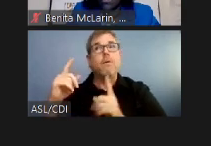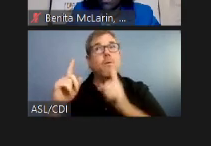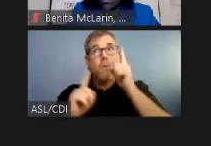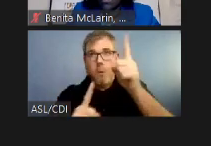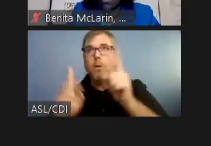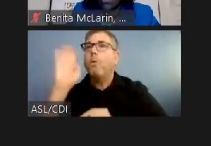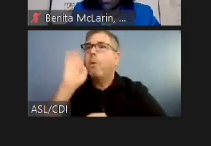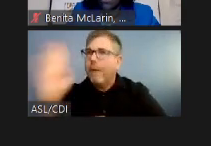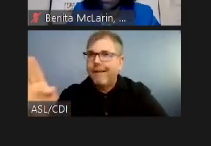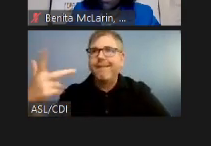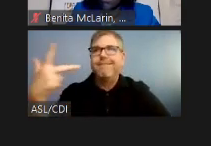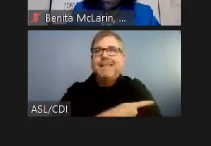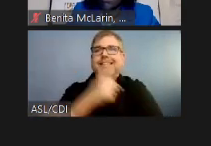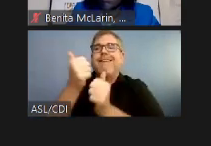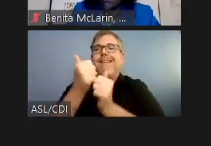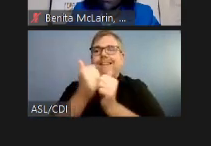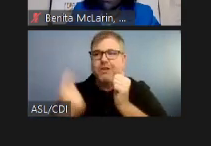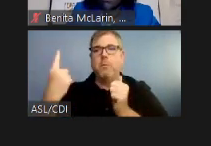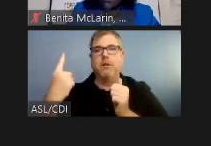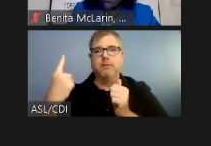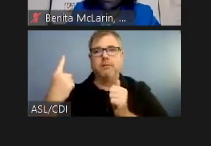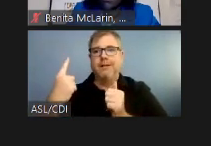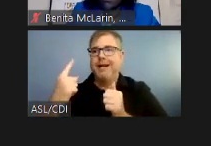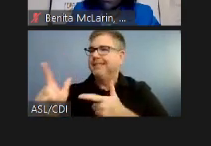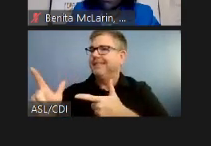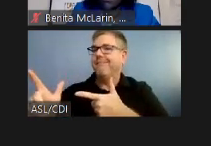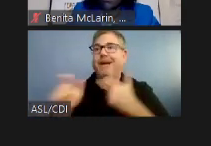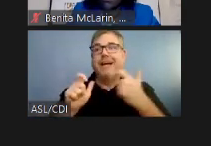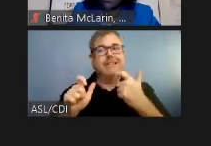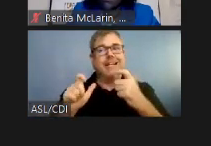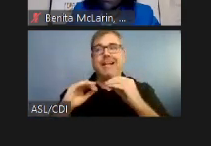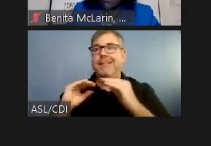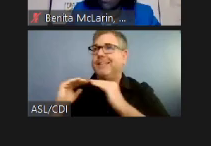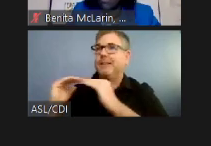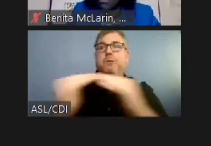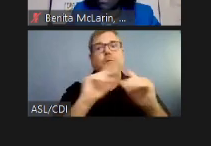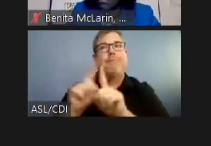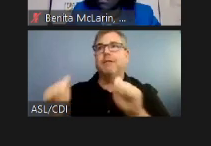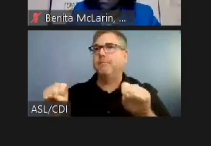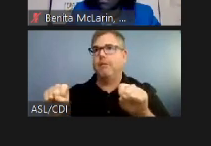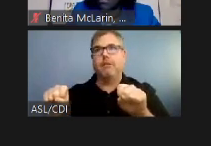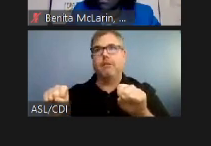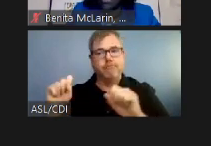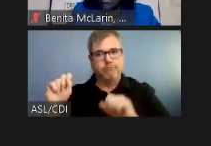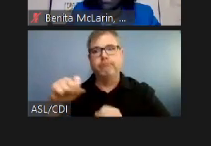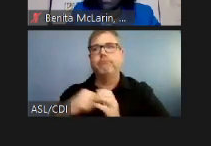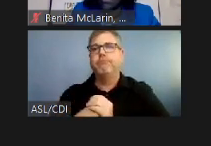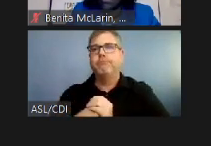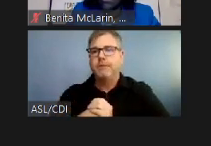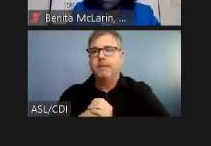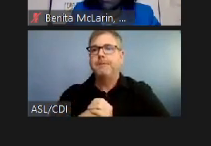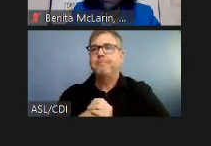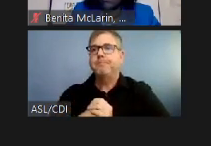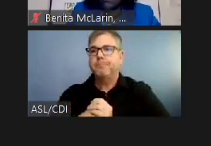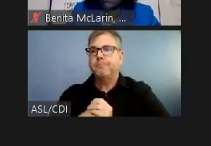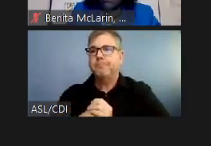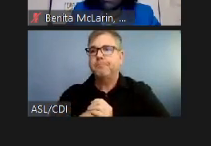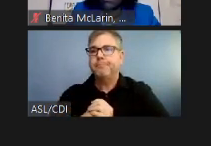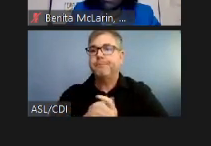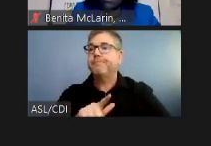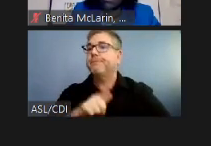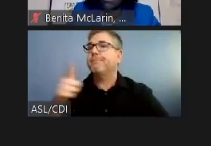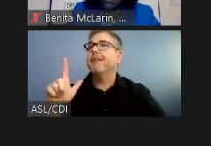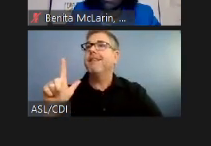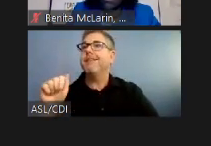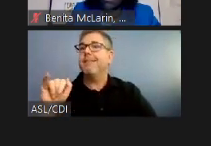can. That's helpful. Thank you for that. Is there a waiting list to sign up for in